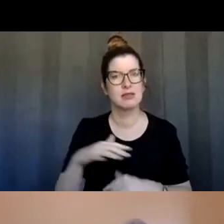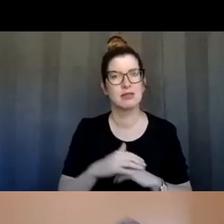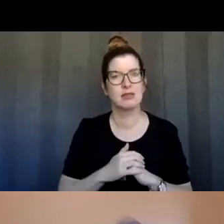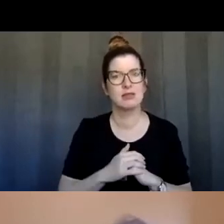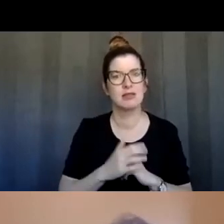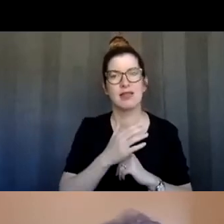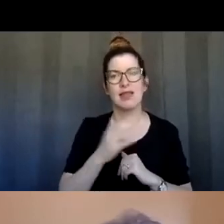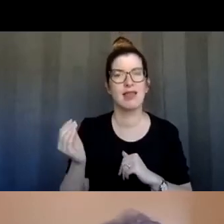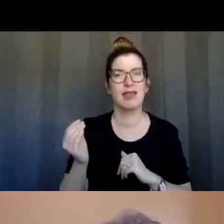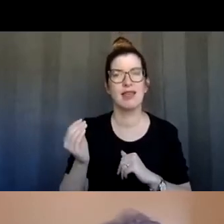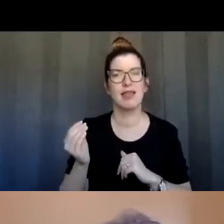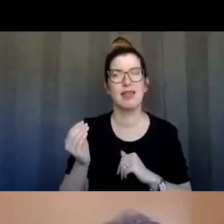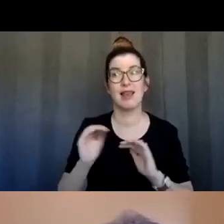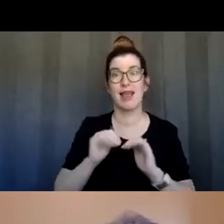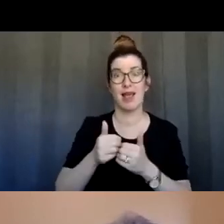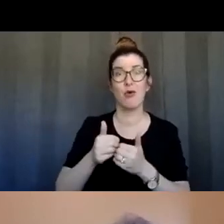broadcast that way. So,